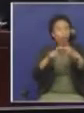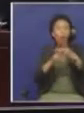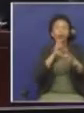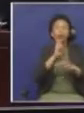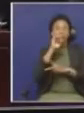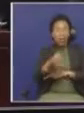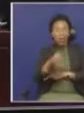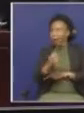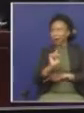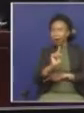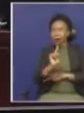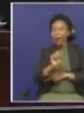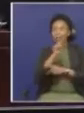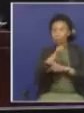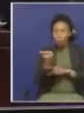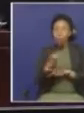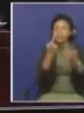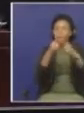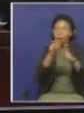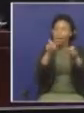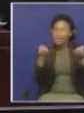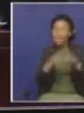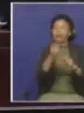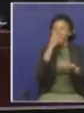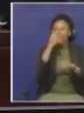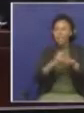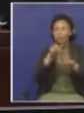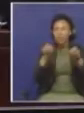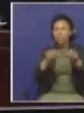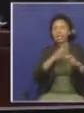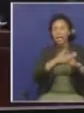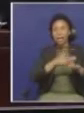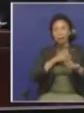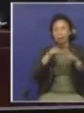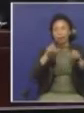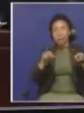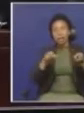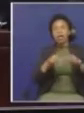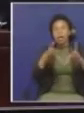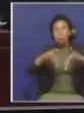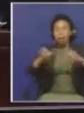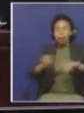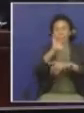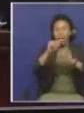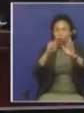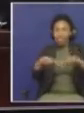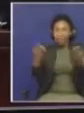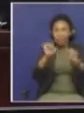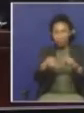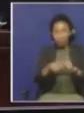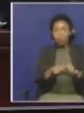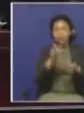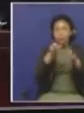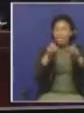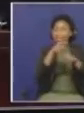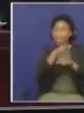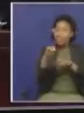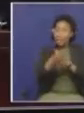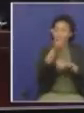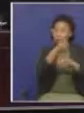misappropriated. We also welcome the prohibition on senior public servants holding political office, and this will